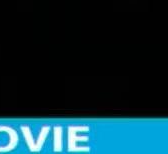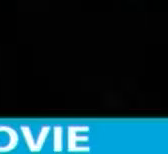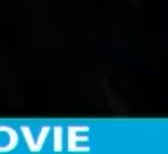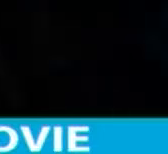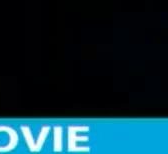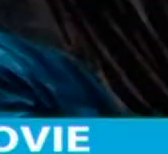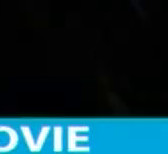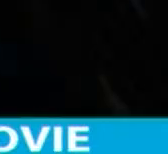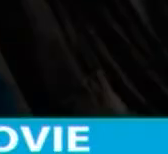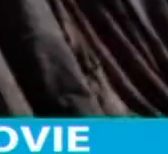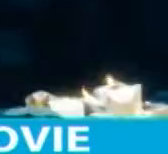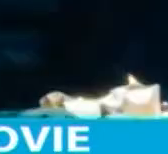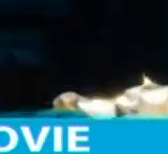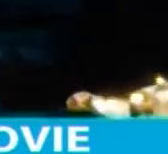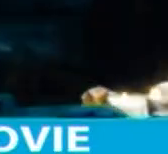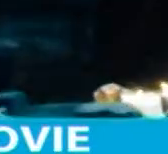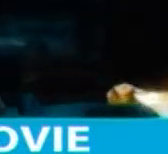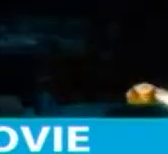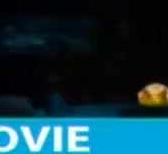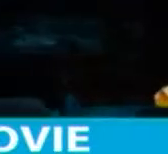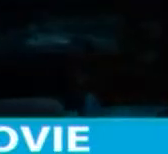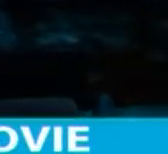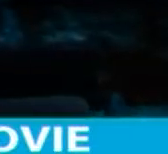We stand and we fight.